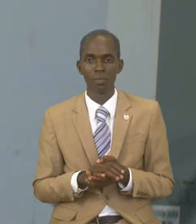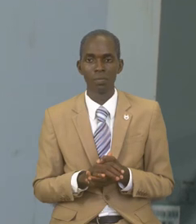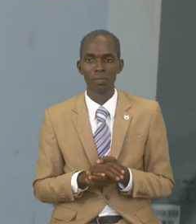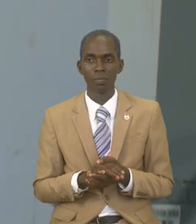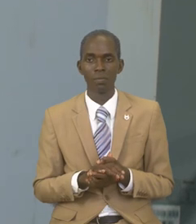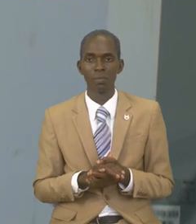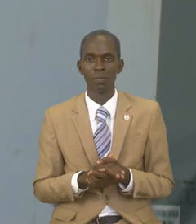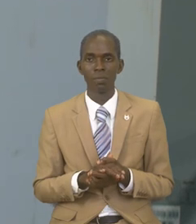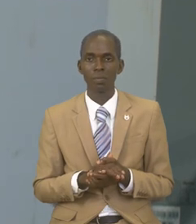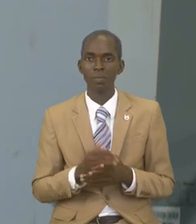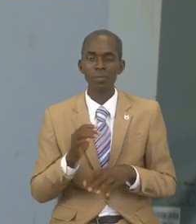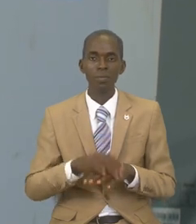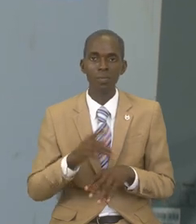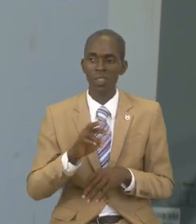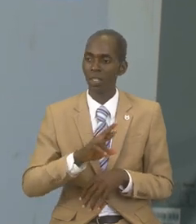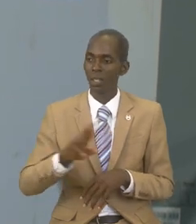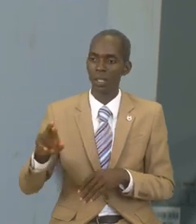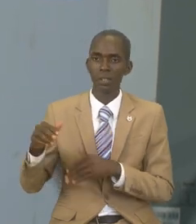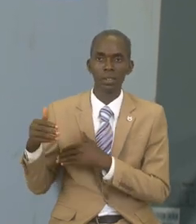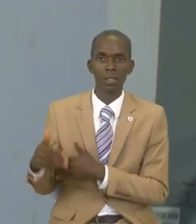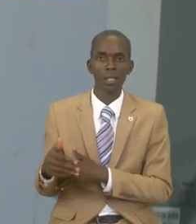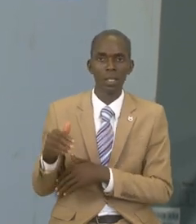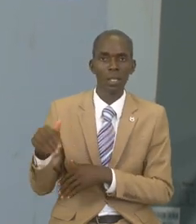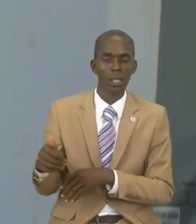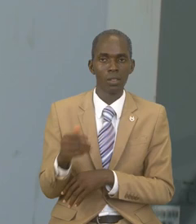On my right hand side, anyone,